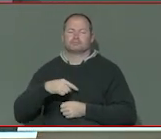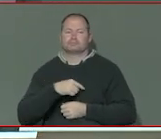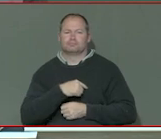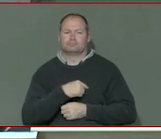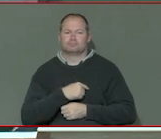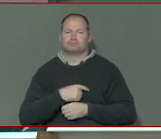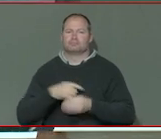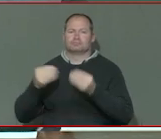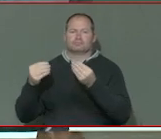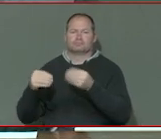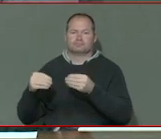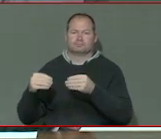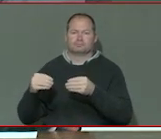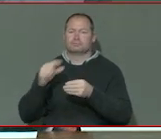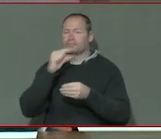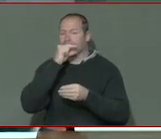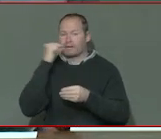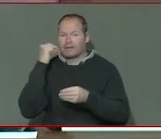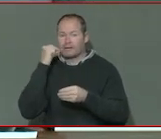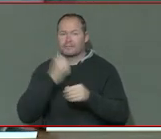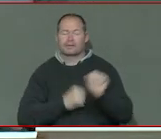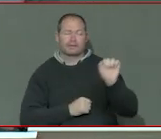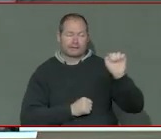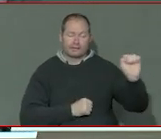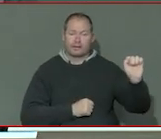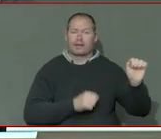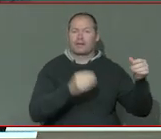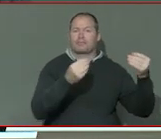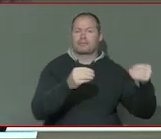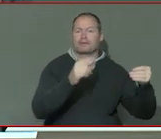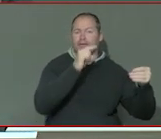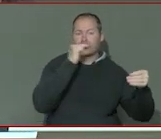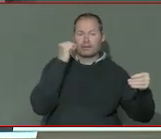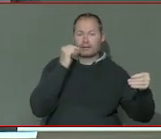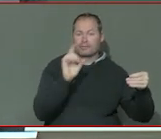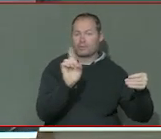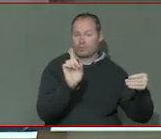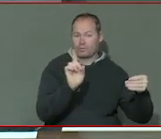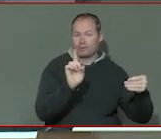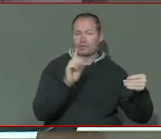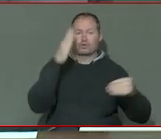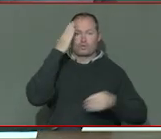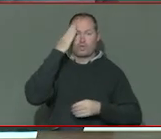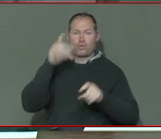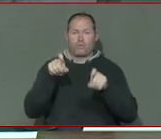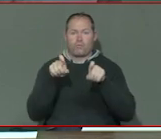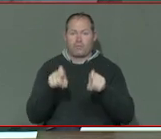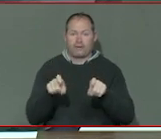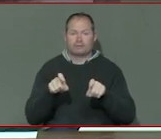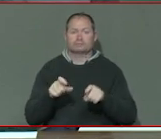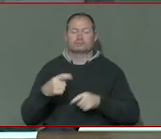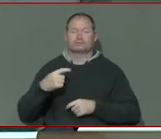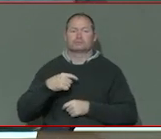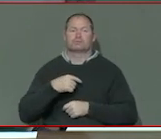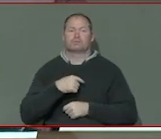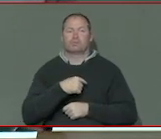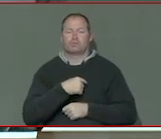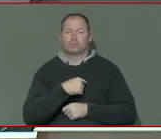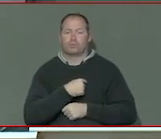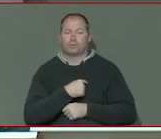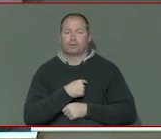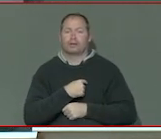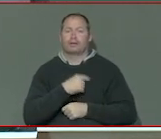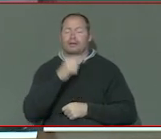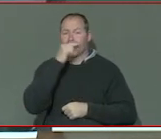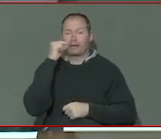what is their business's name. And then when we read the transaction, we change the names with us and them. Then